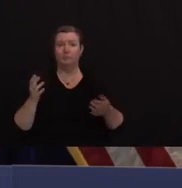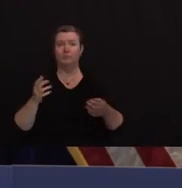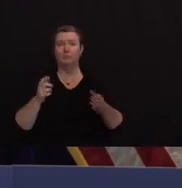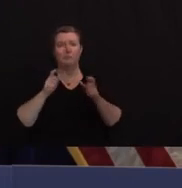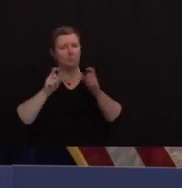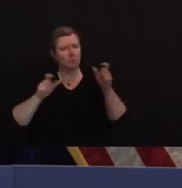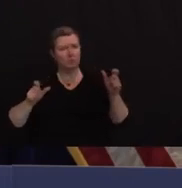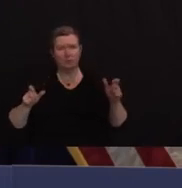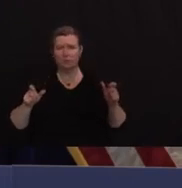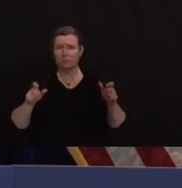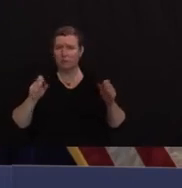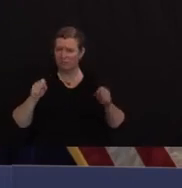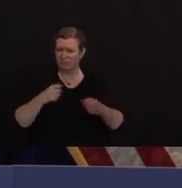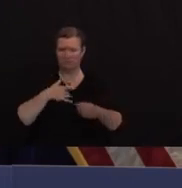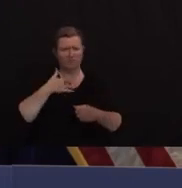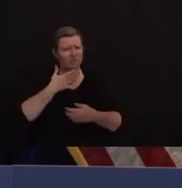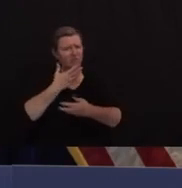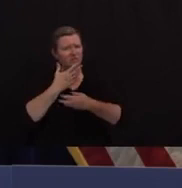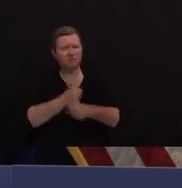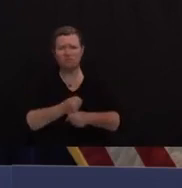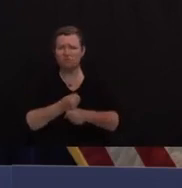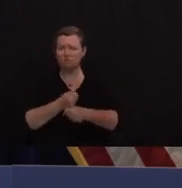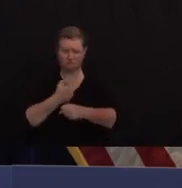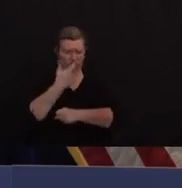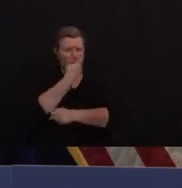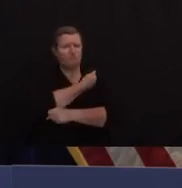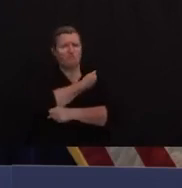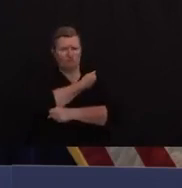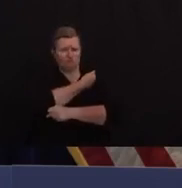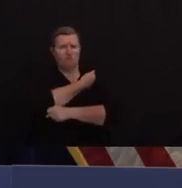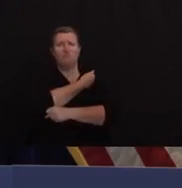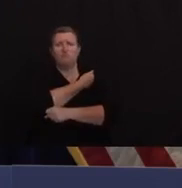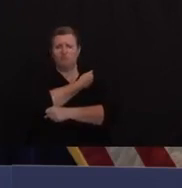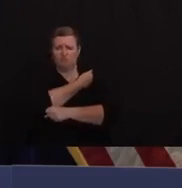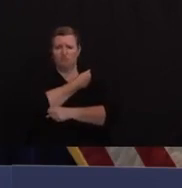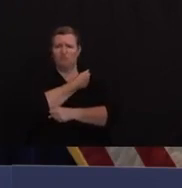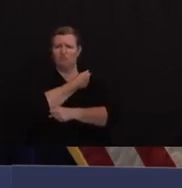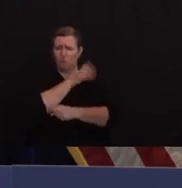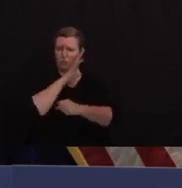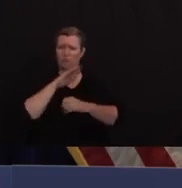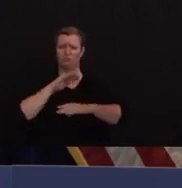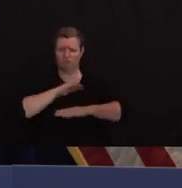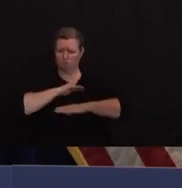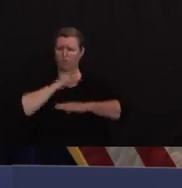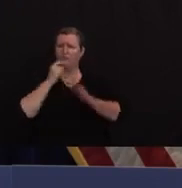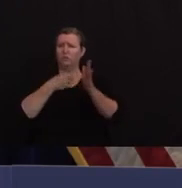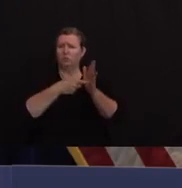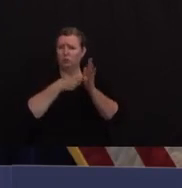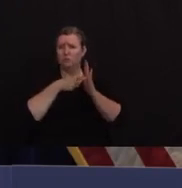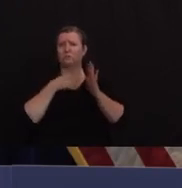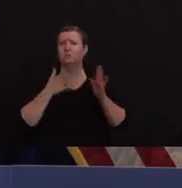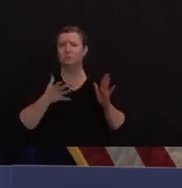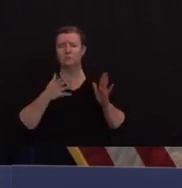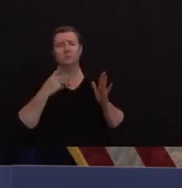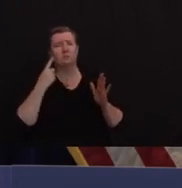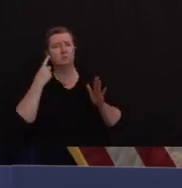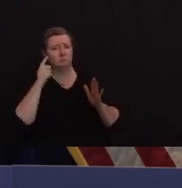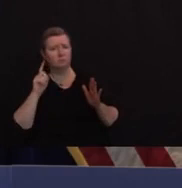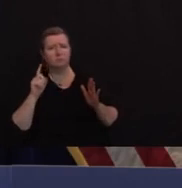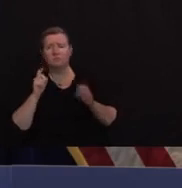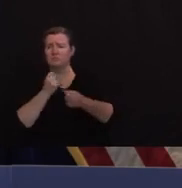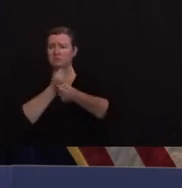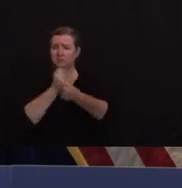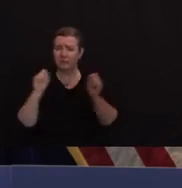FDA's gold standard for safety, effectiveness, and manufacturing quality that we require for